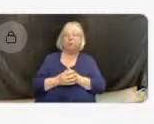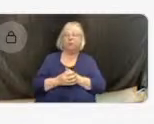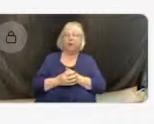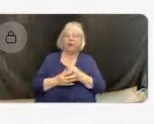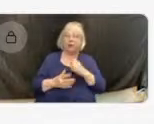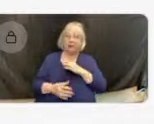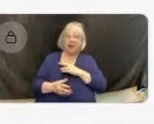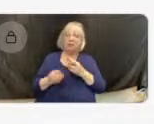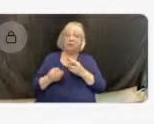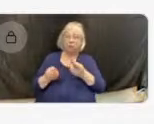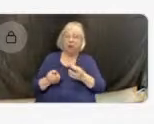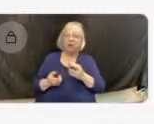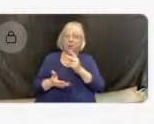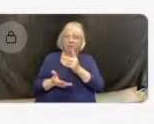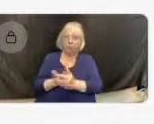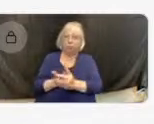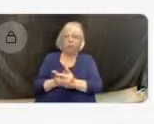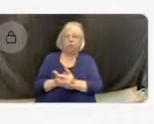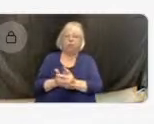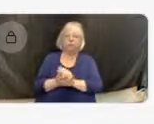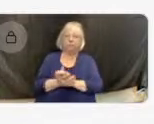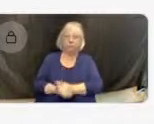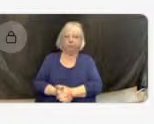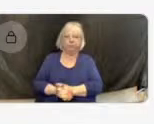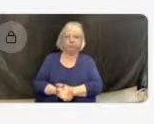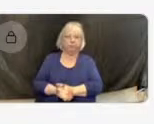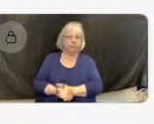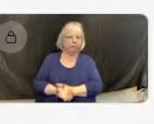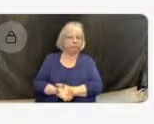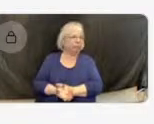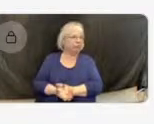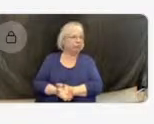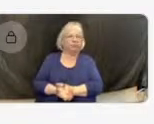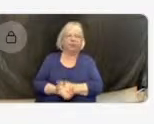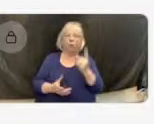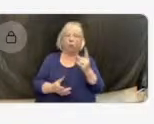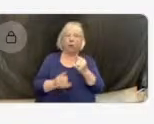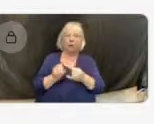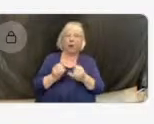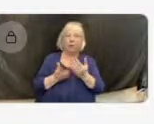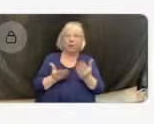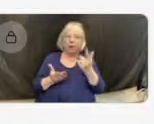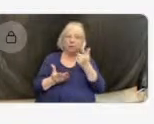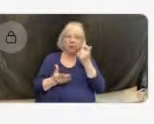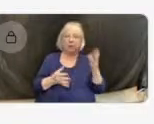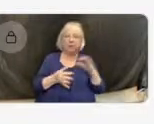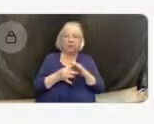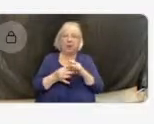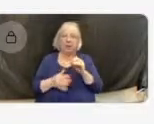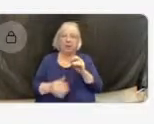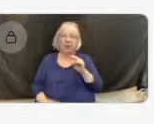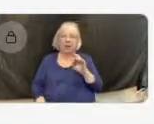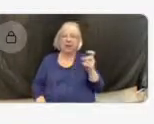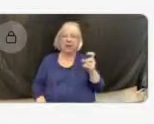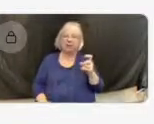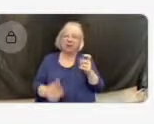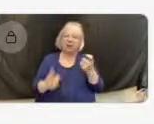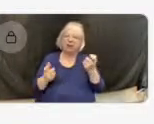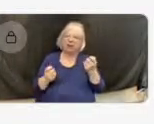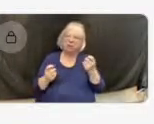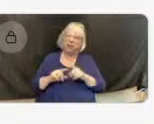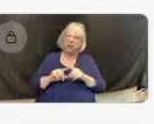Staff is recommending approval of the annexation. One last thing, since annexations are a little different than a